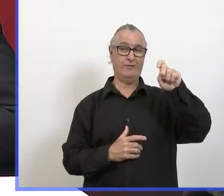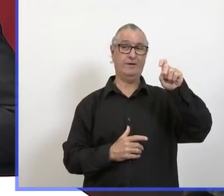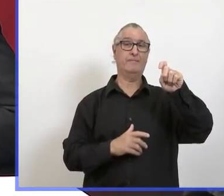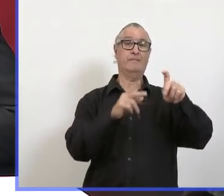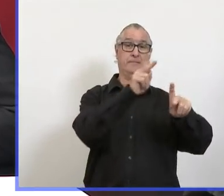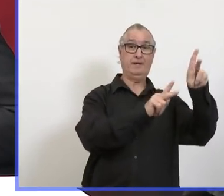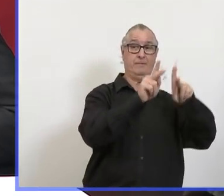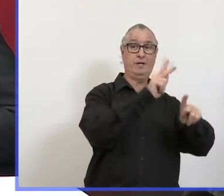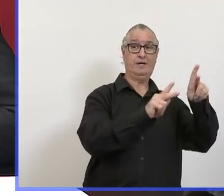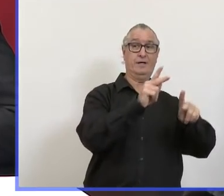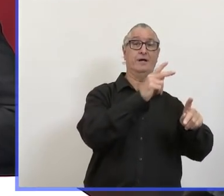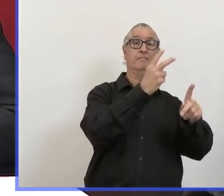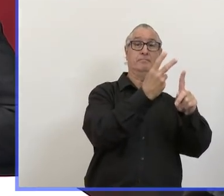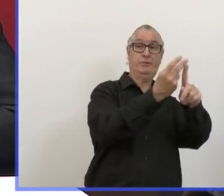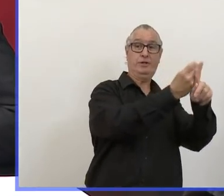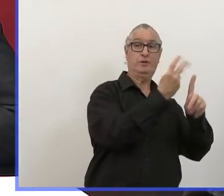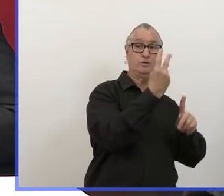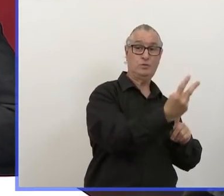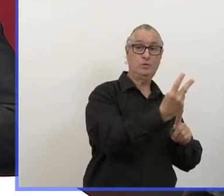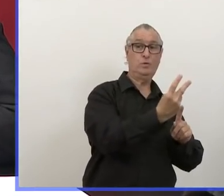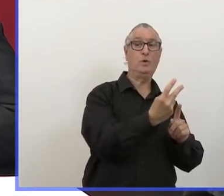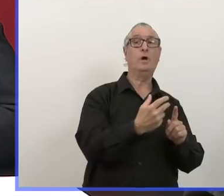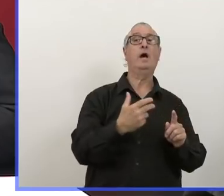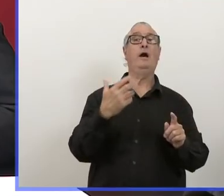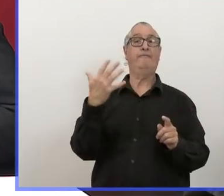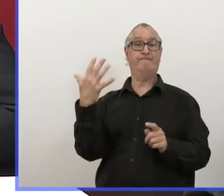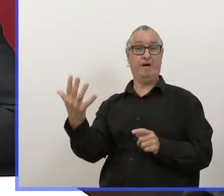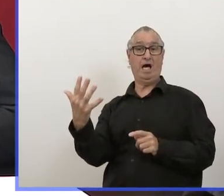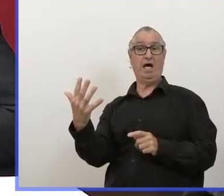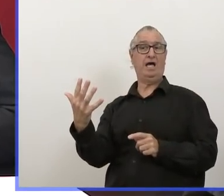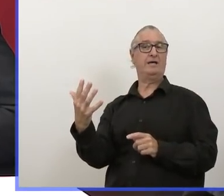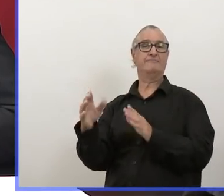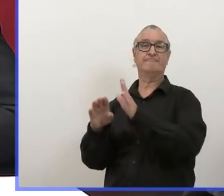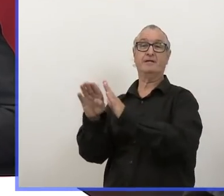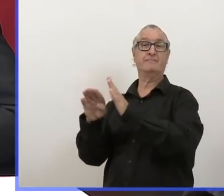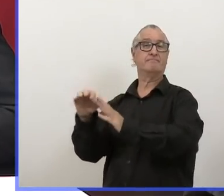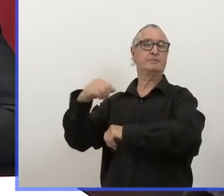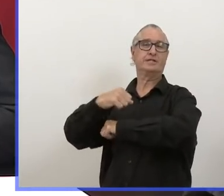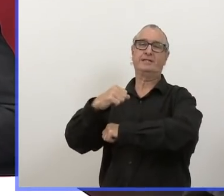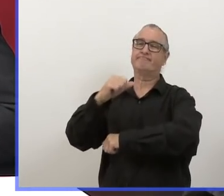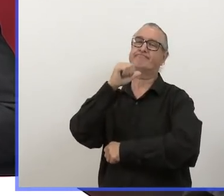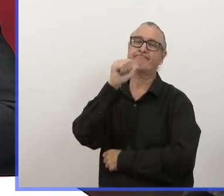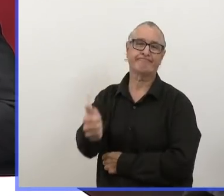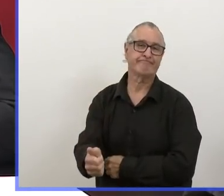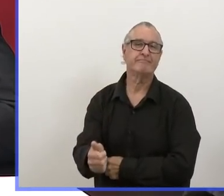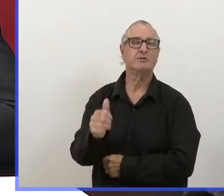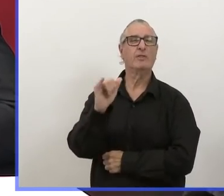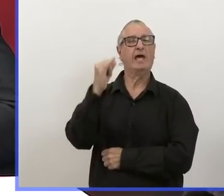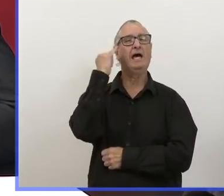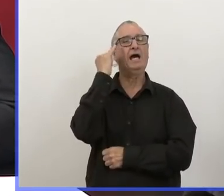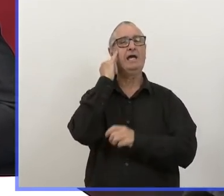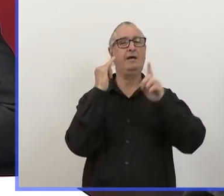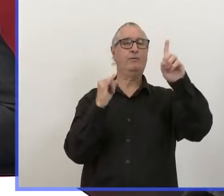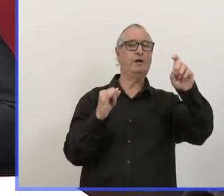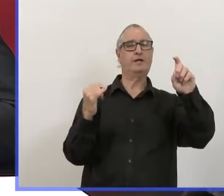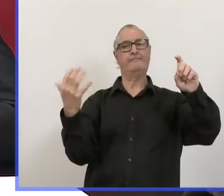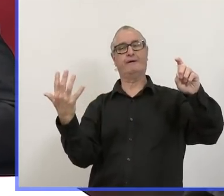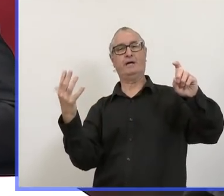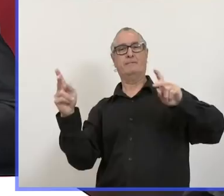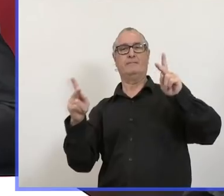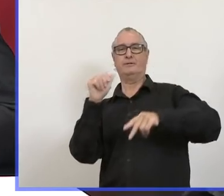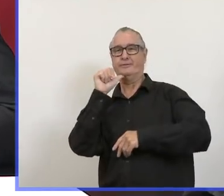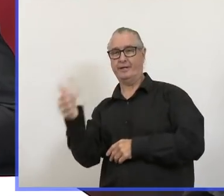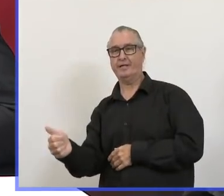infections because, you know, COVID is still going to circulate. COVID isn't going away. It's around the world. We're going to see other variants come. We might